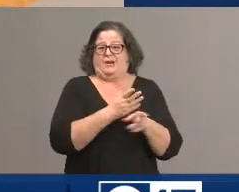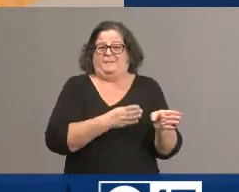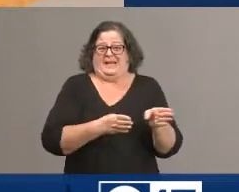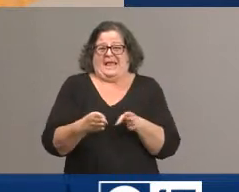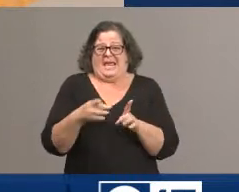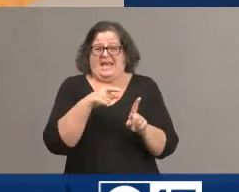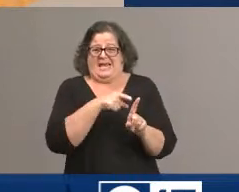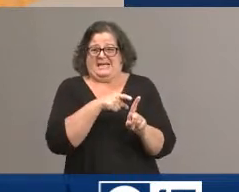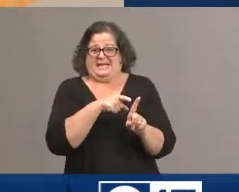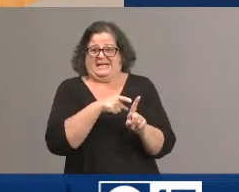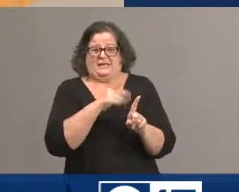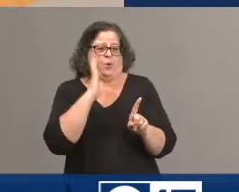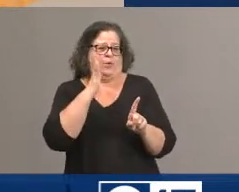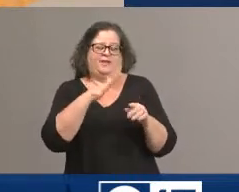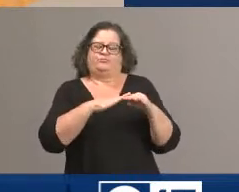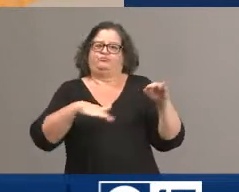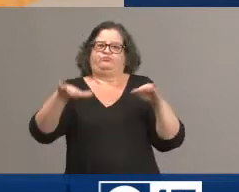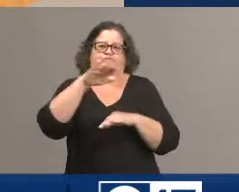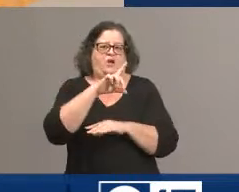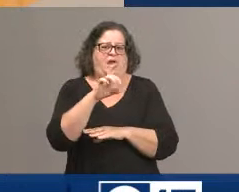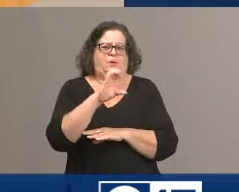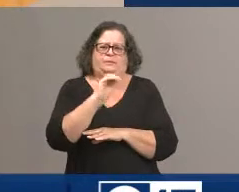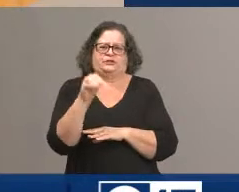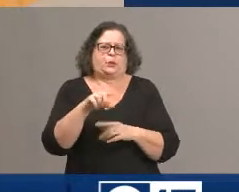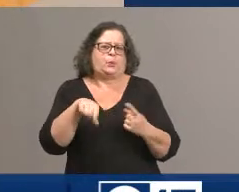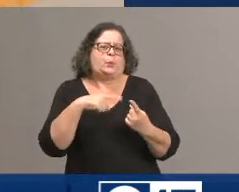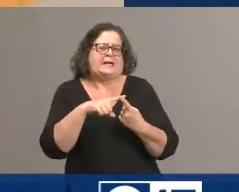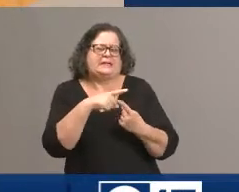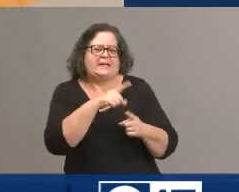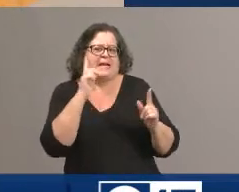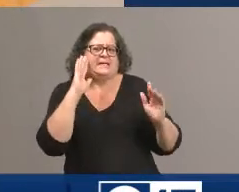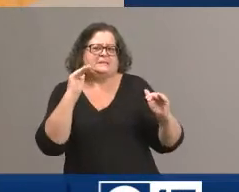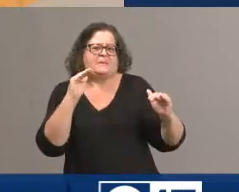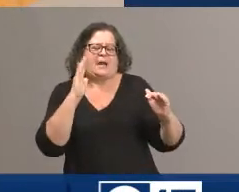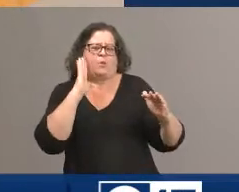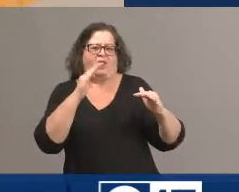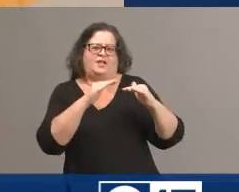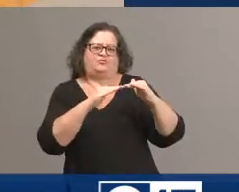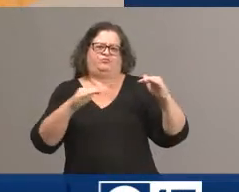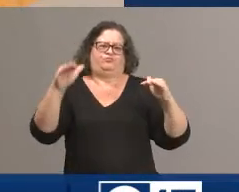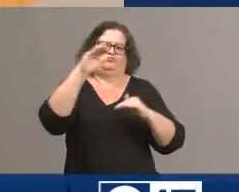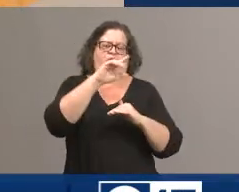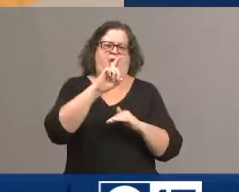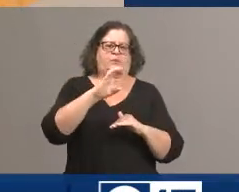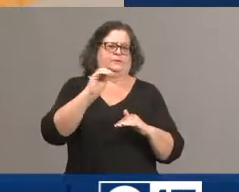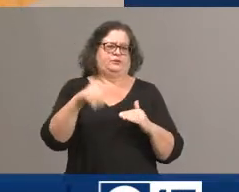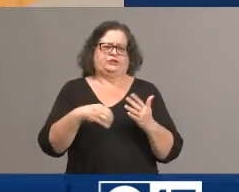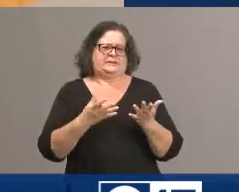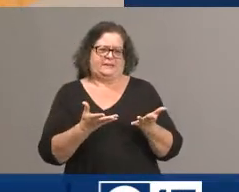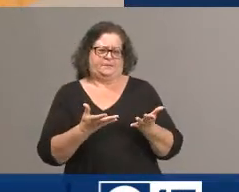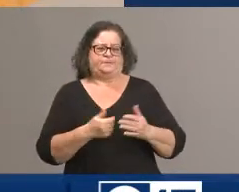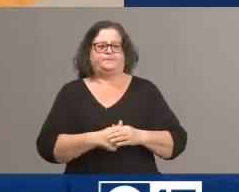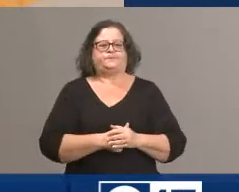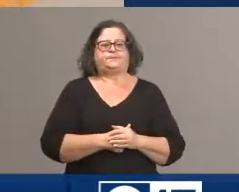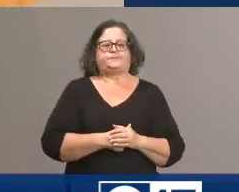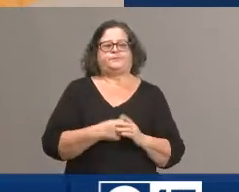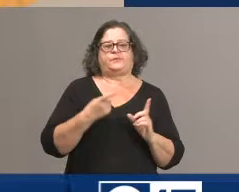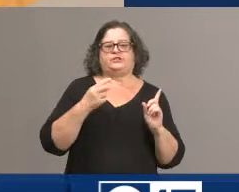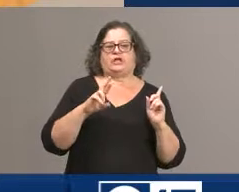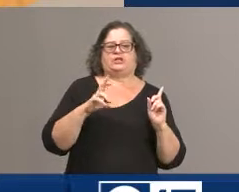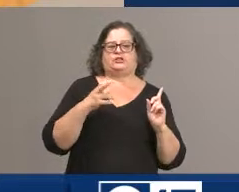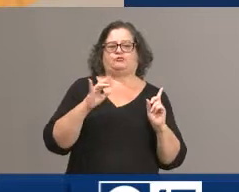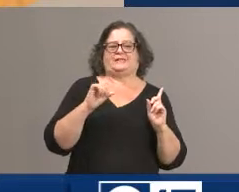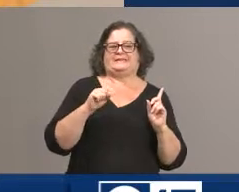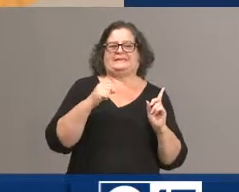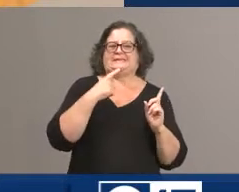weeks, that we're going to go over 100%? It's really hard to predict, and we're hoping that the mitigation